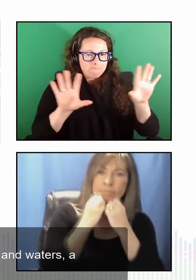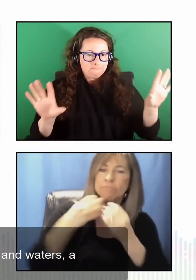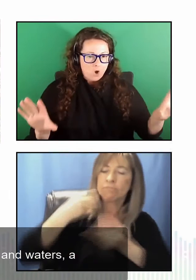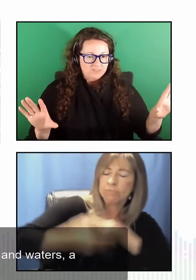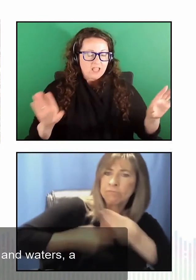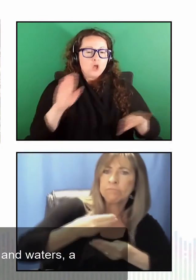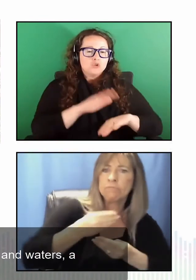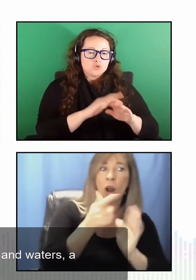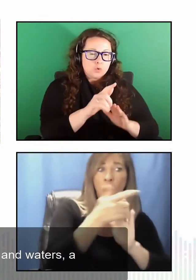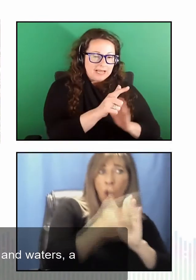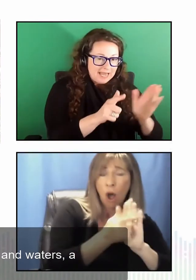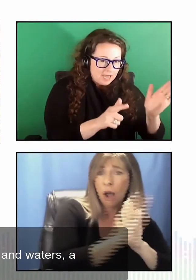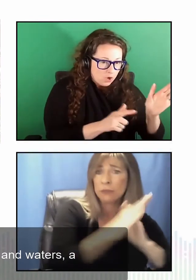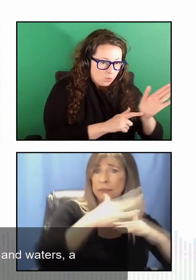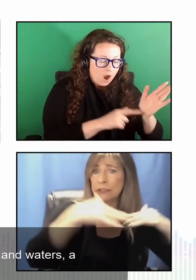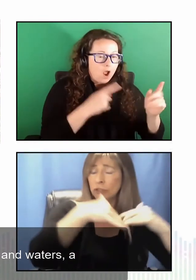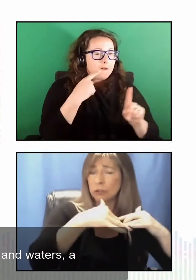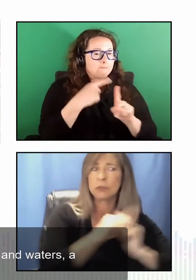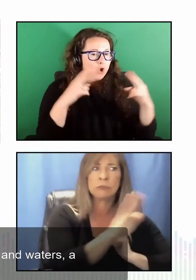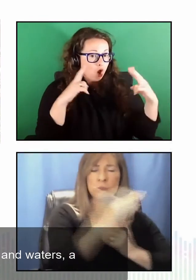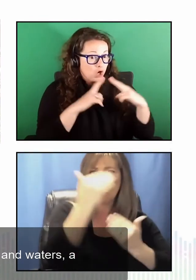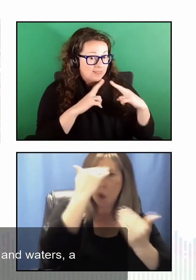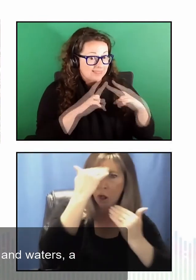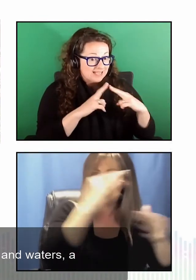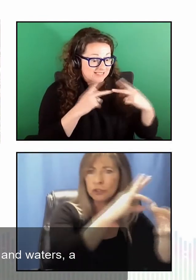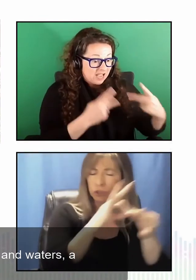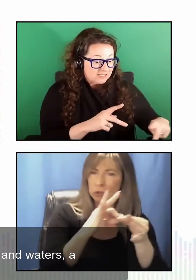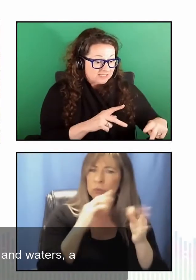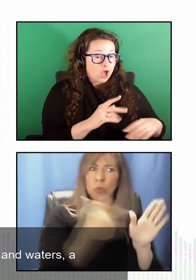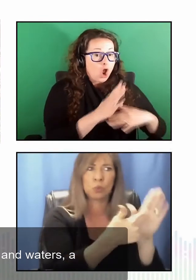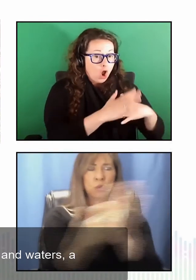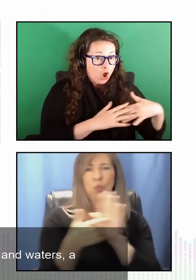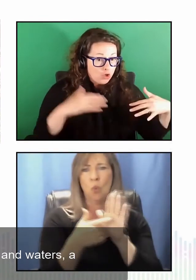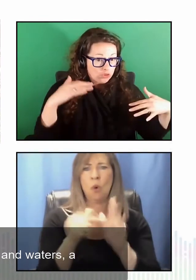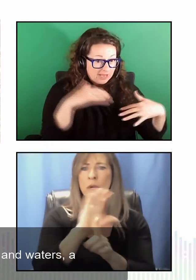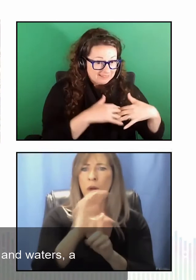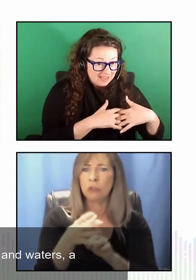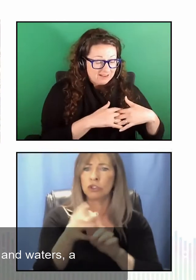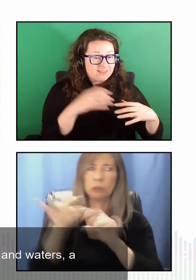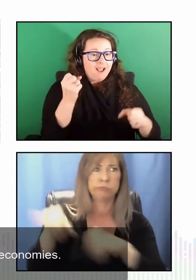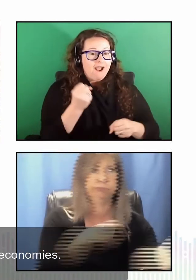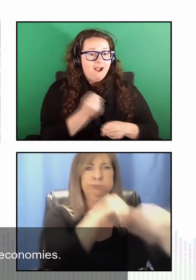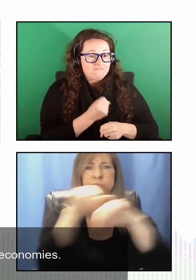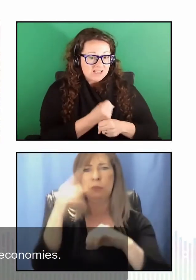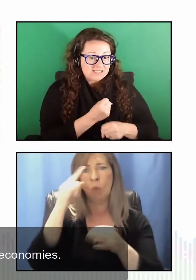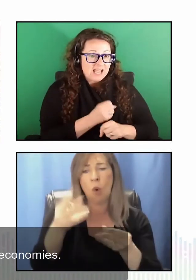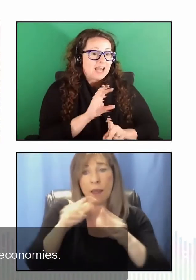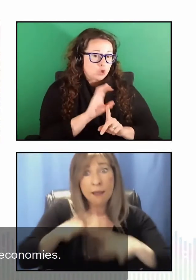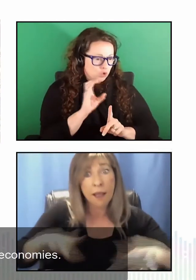Indigenous knowledge system, and exercise in cultural continuity on the land and waters, a foundation